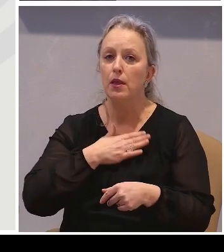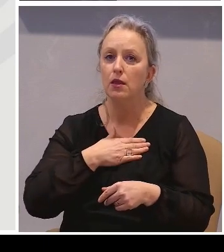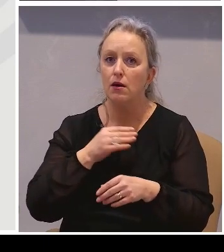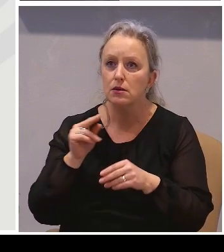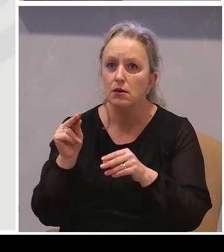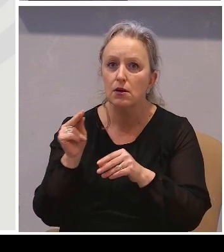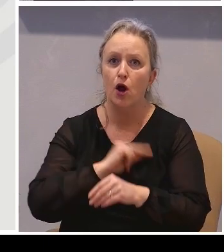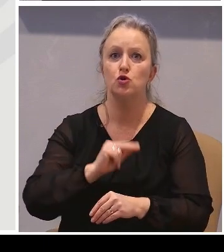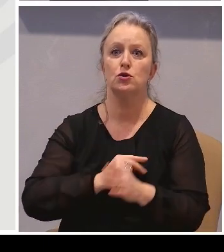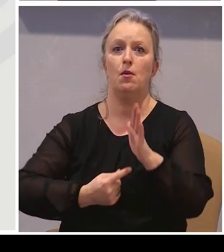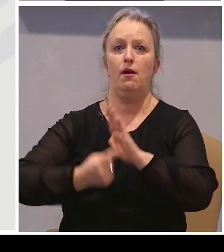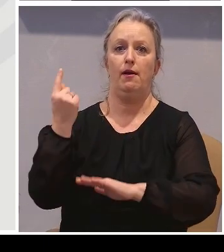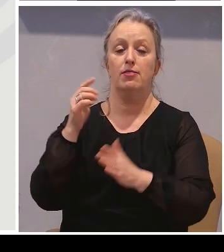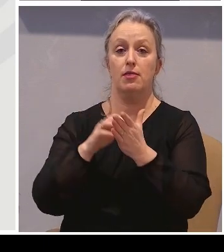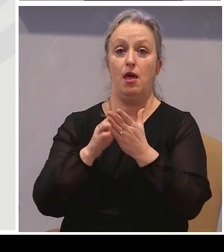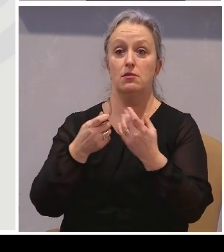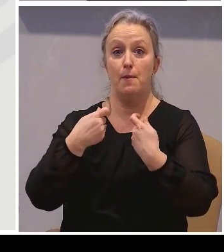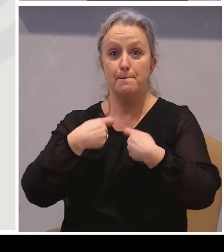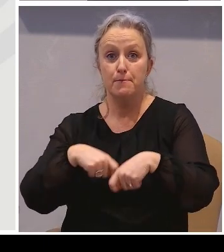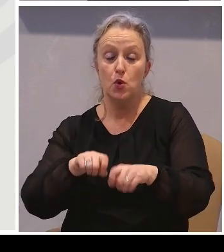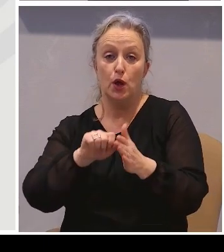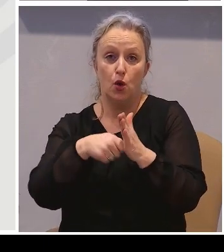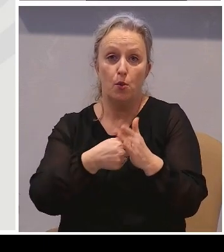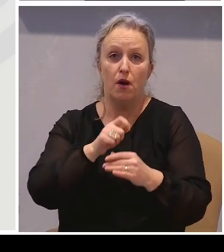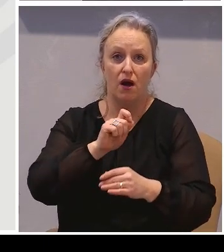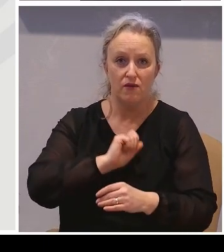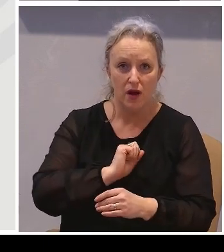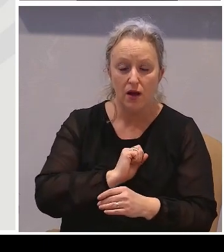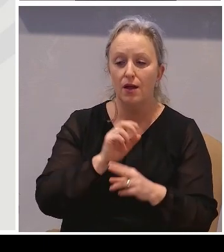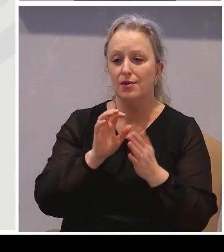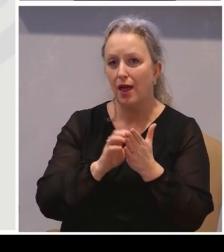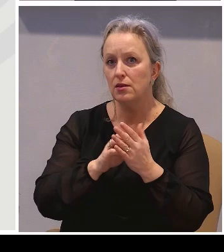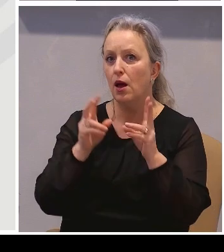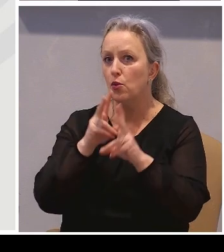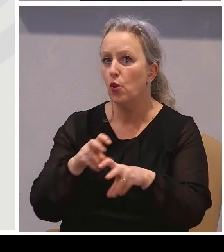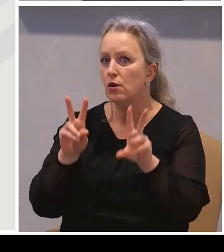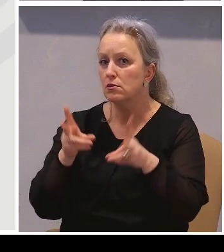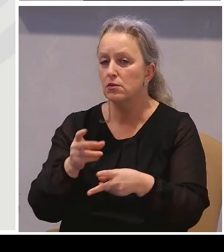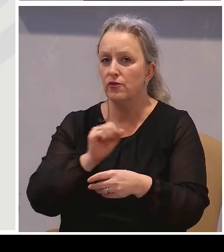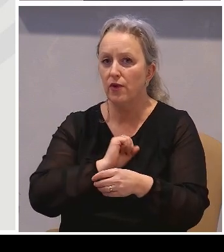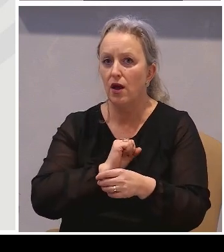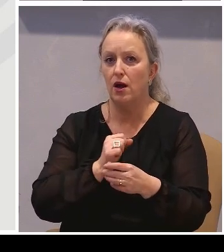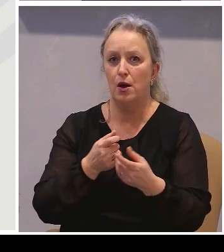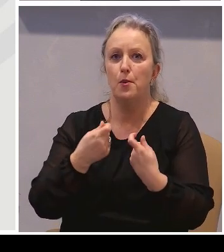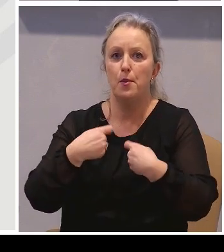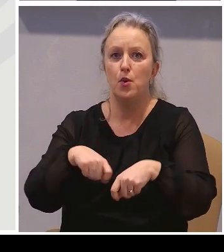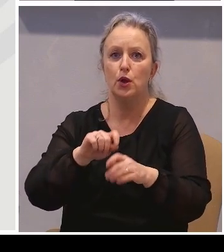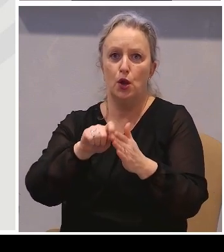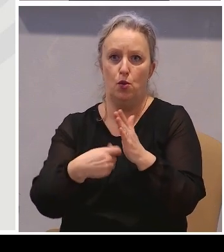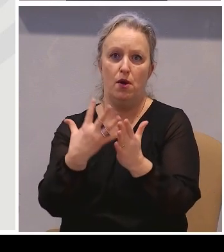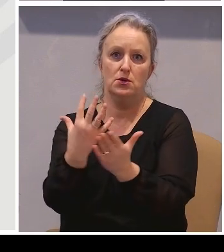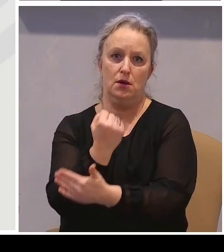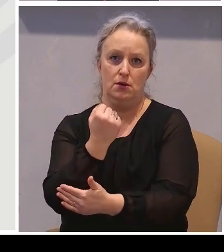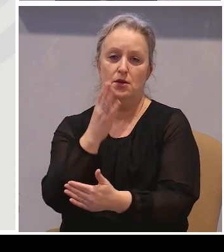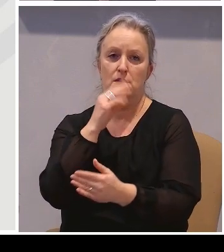viia läbi selle, meil on vaja müügiluba, ehk me teeme kliinilisi uuringuid kindlasti selleks, et saada sell these medicines, and in order